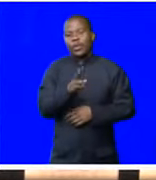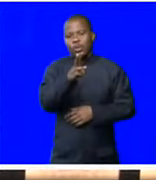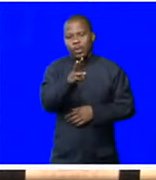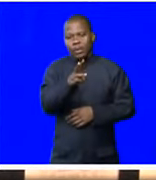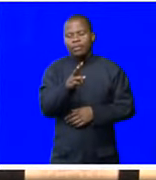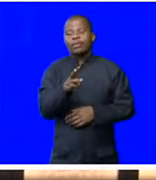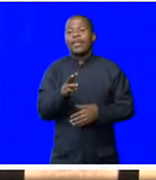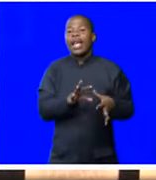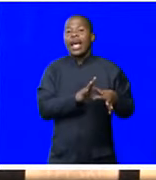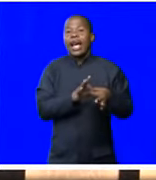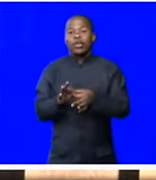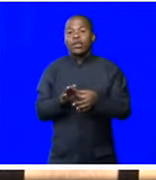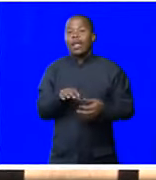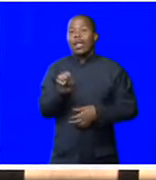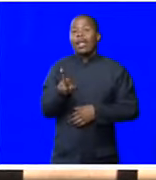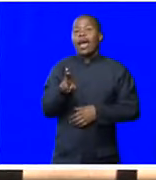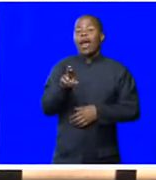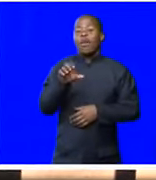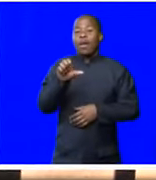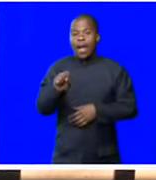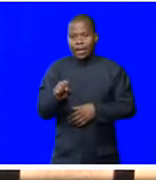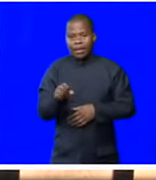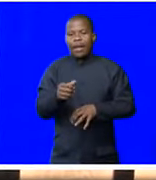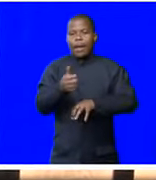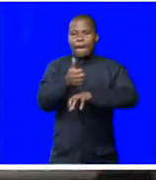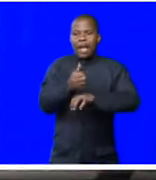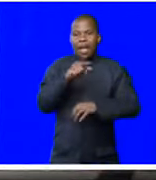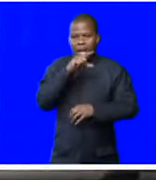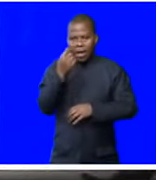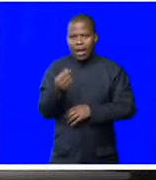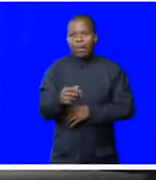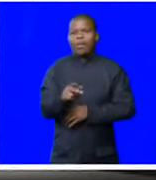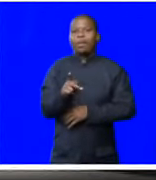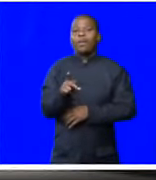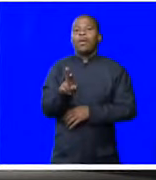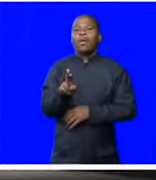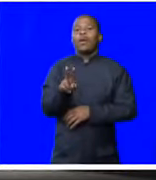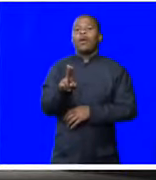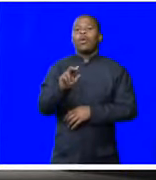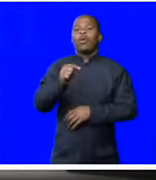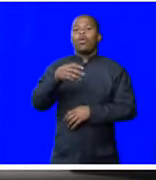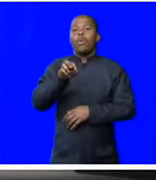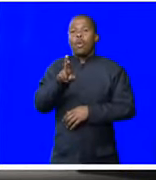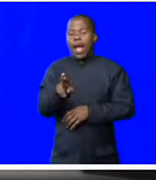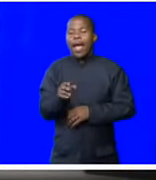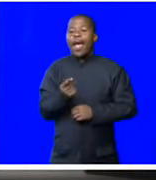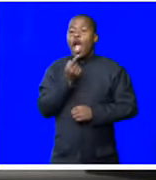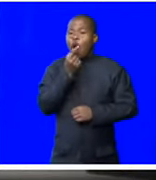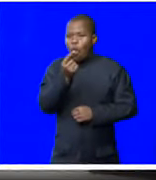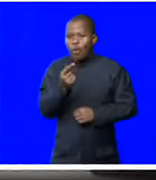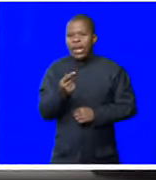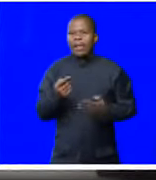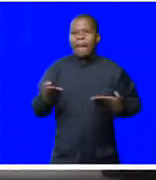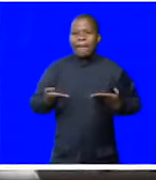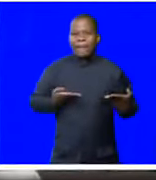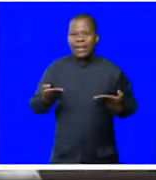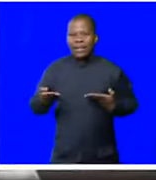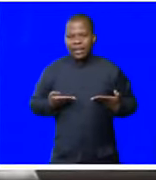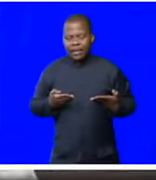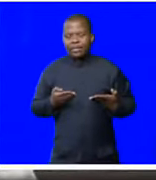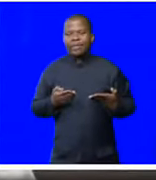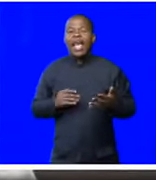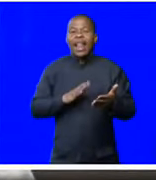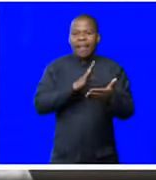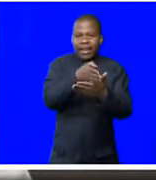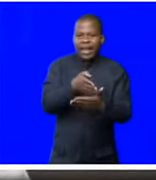the Eswatini Revenue Service, Ricardo Kruger, says the numbers were disappointing despite that this was an effort to help them. Looking